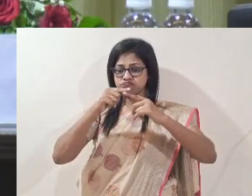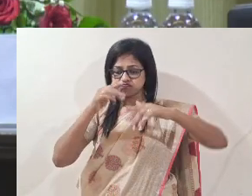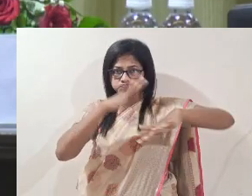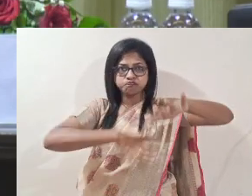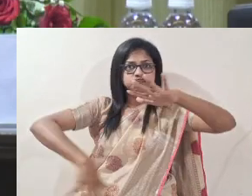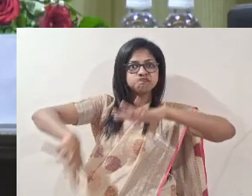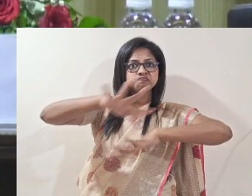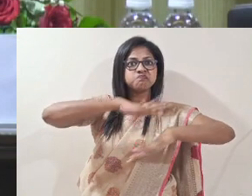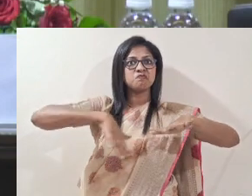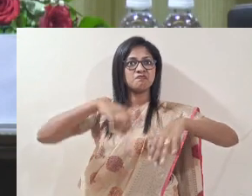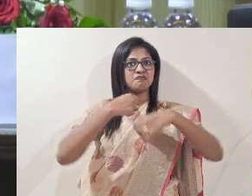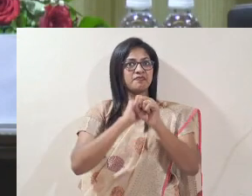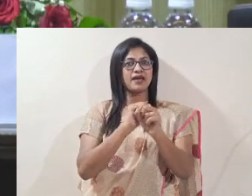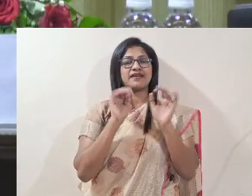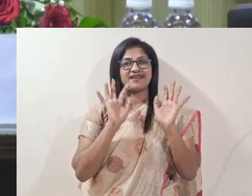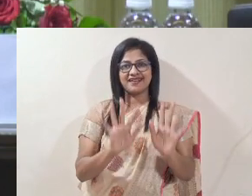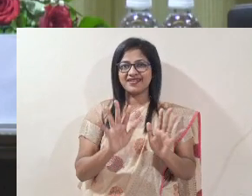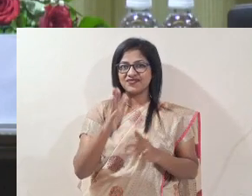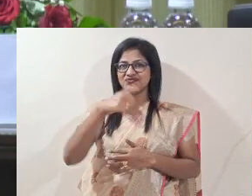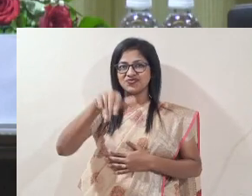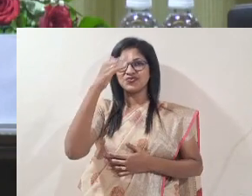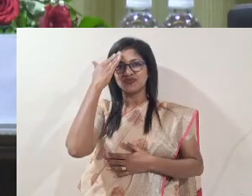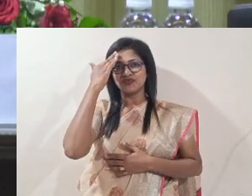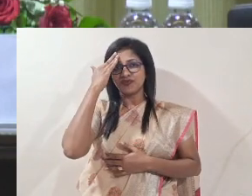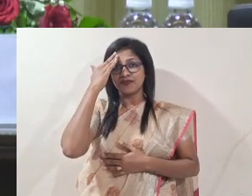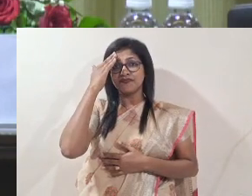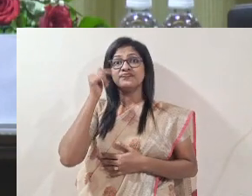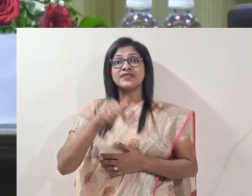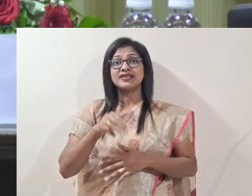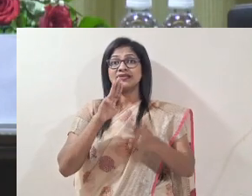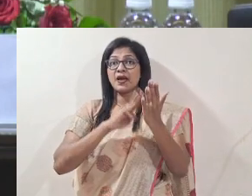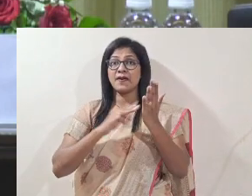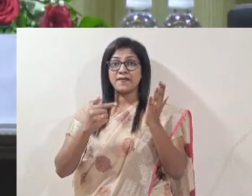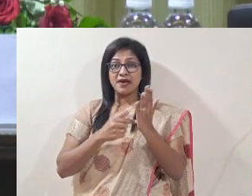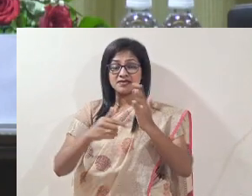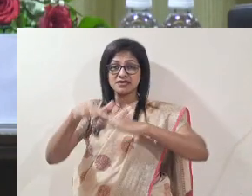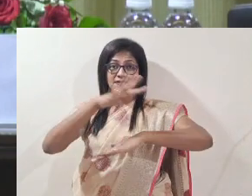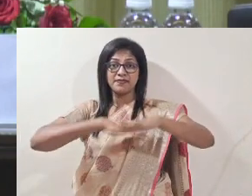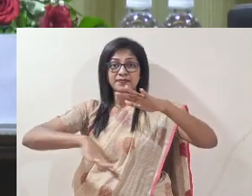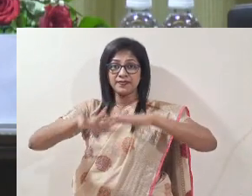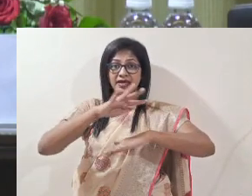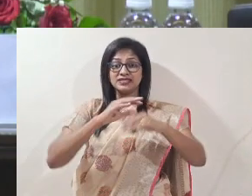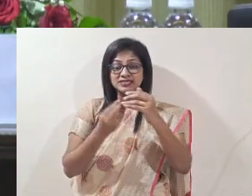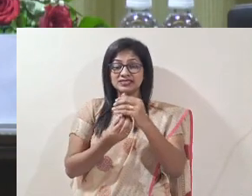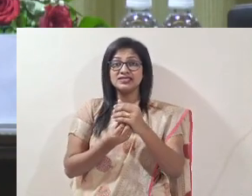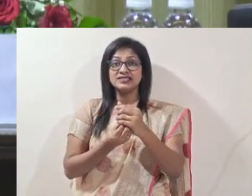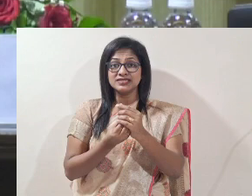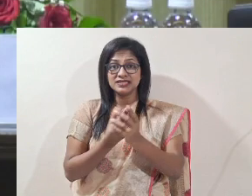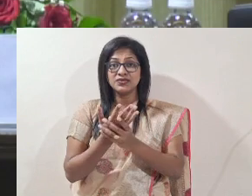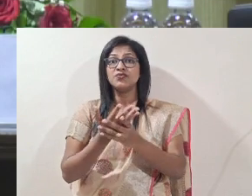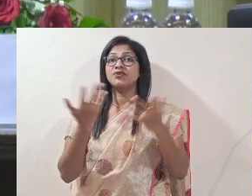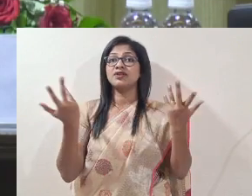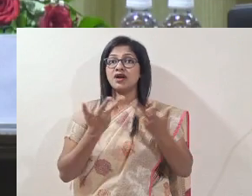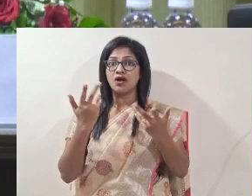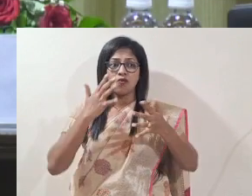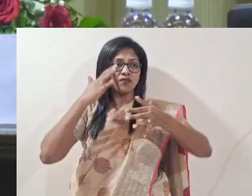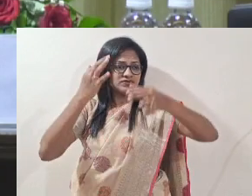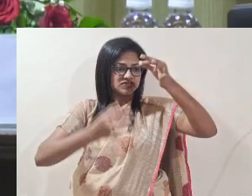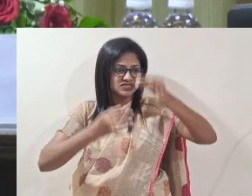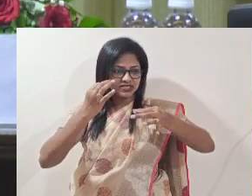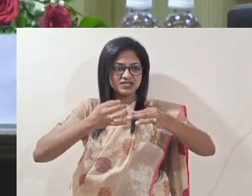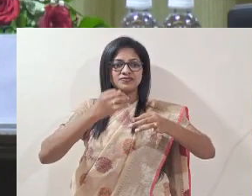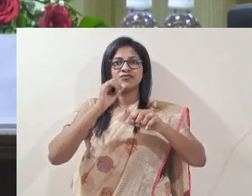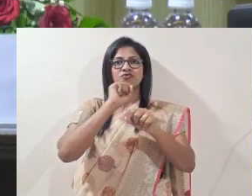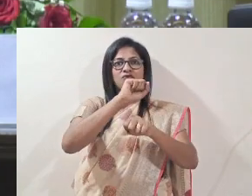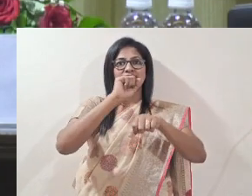plans. And master plans basically have been evolved, basically, I think, with the